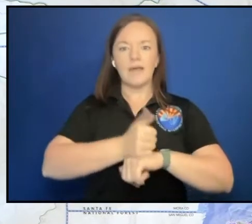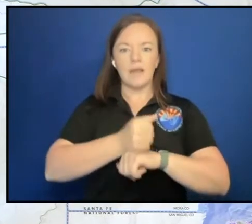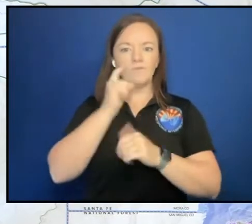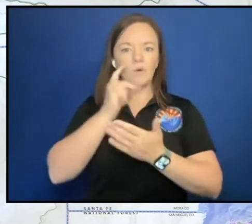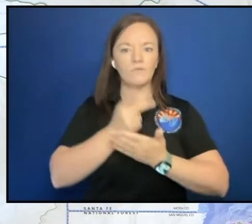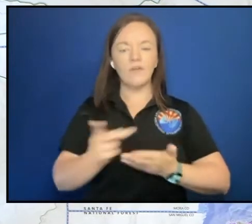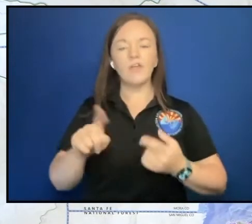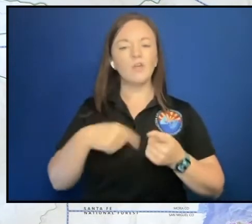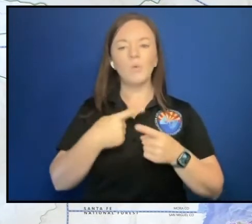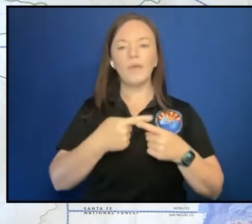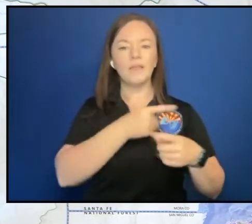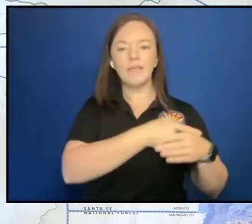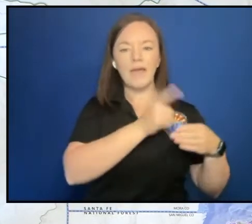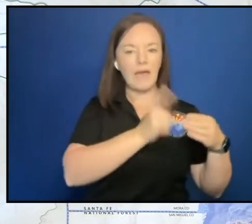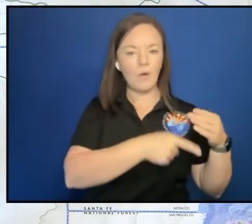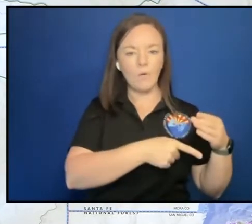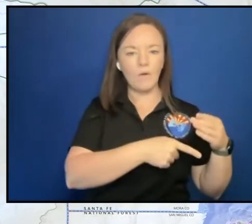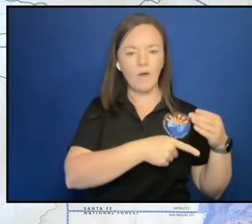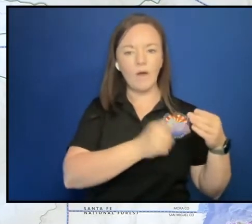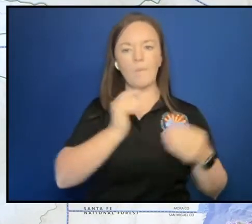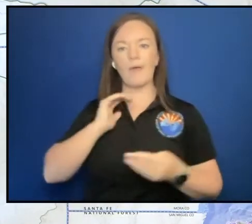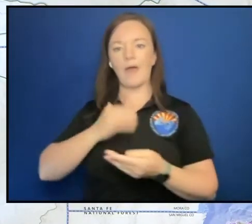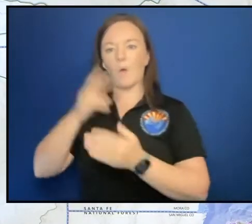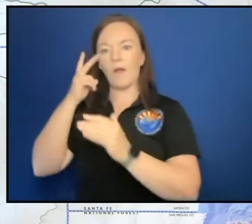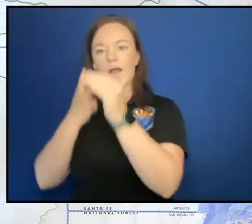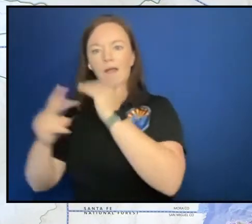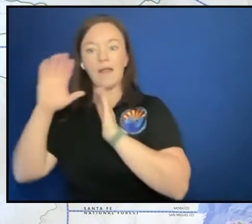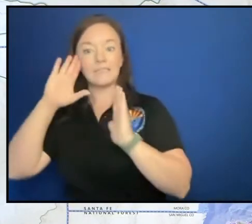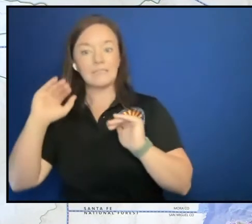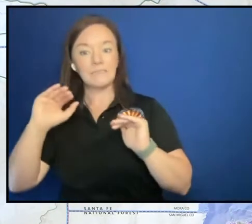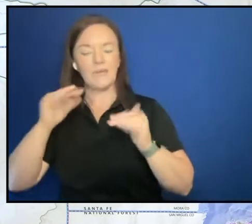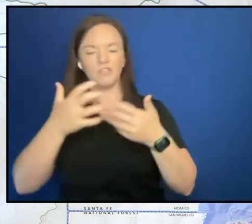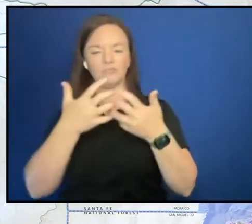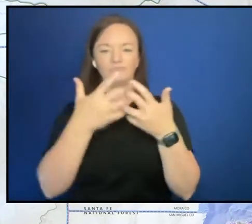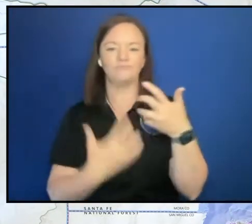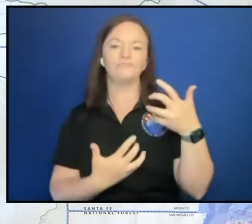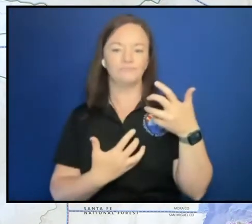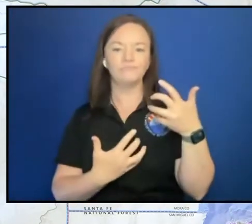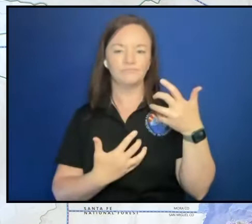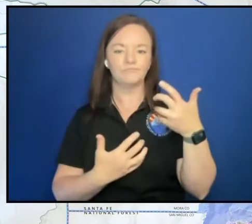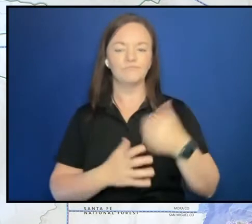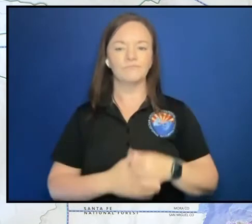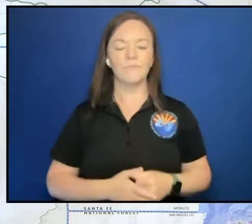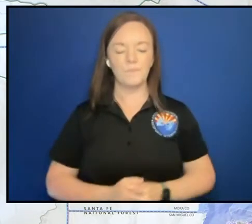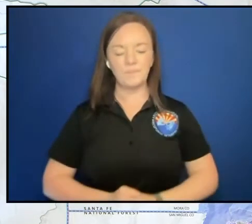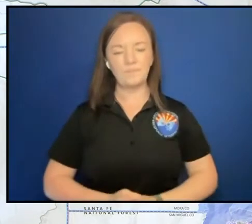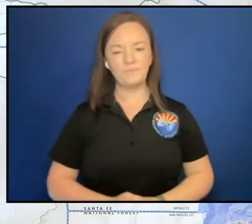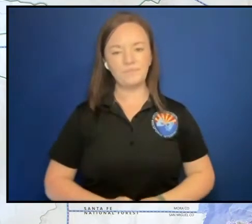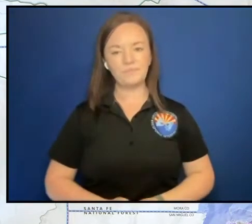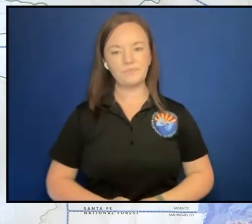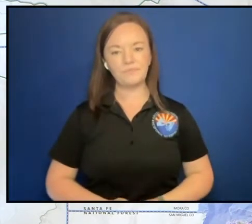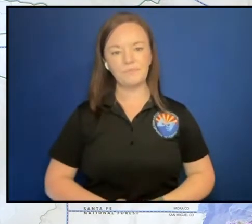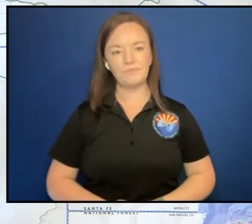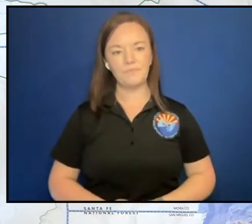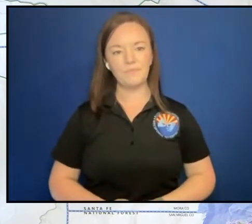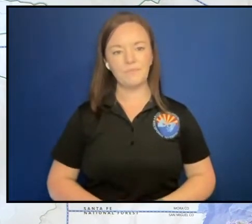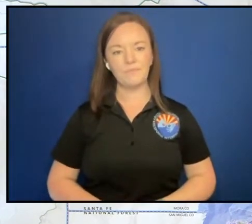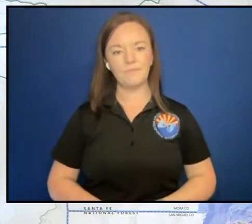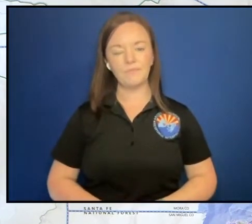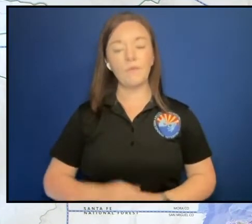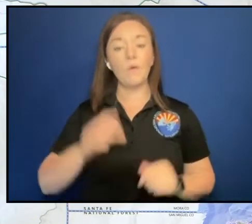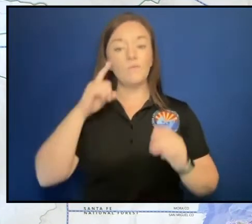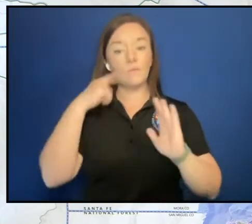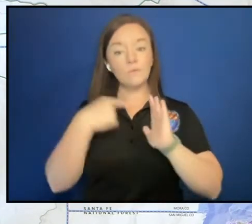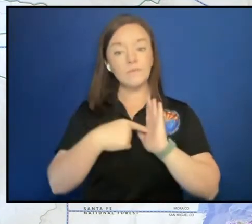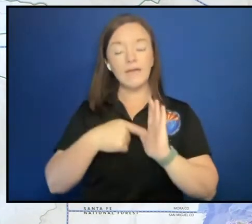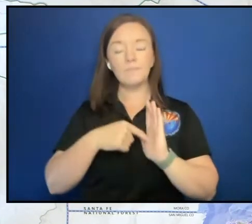outcome doesn't match what was anticipated. So, for example, if we say that we put all these criteria